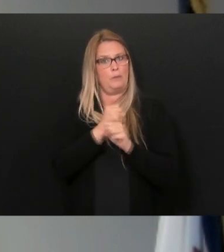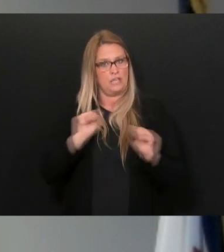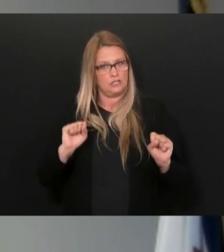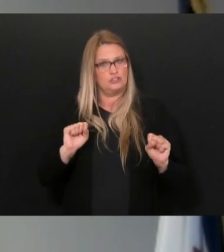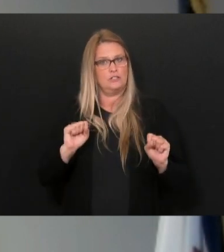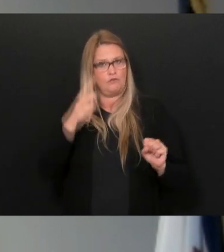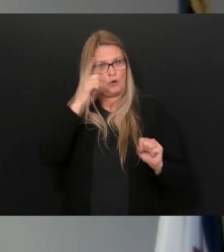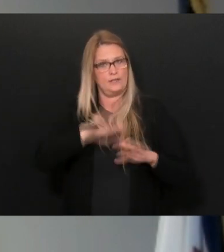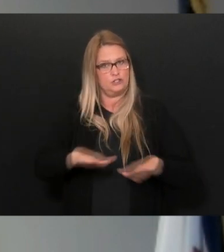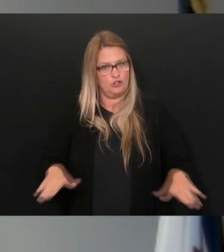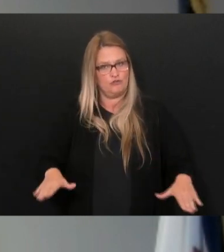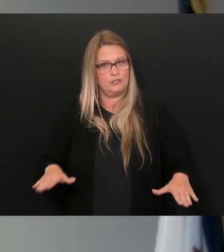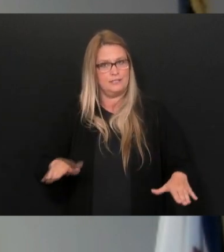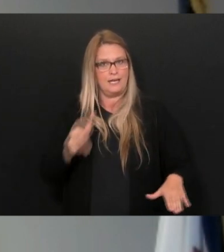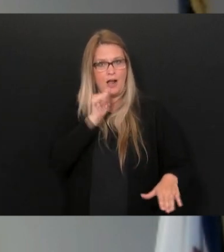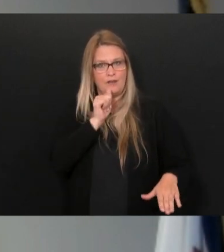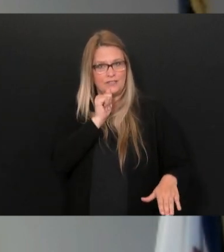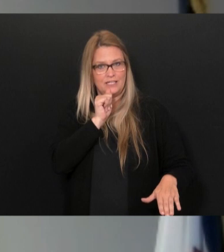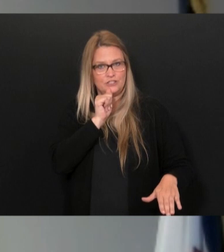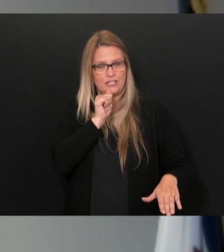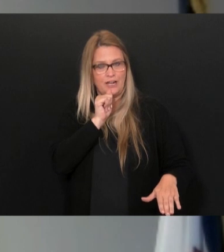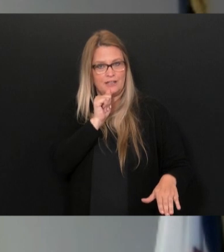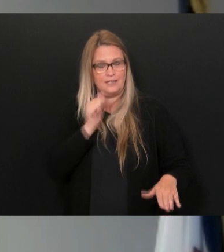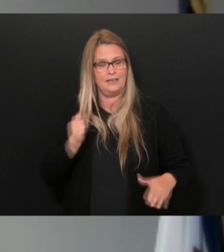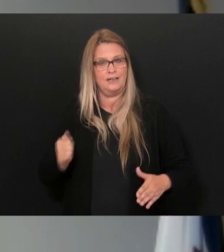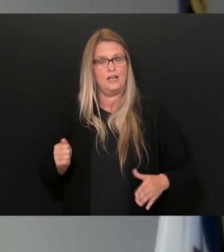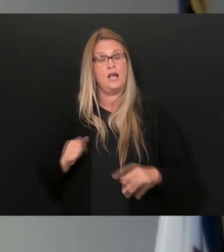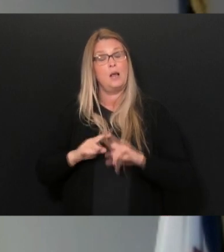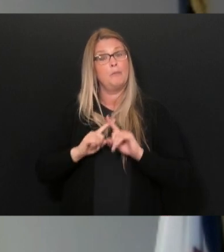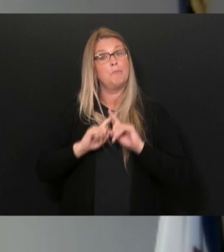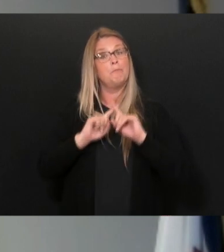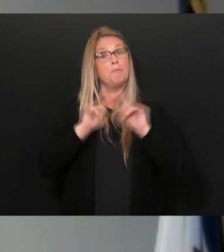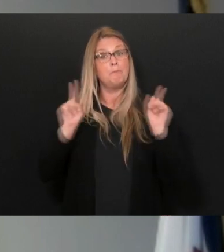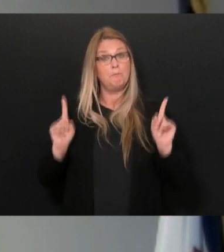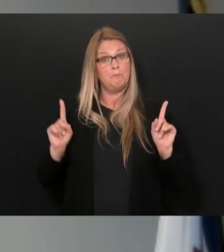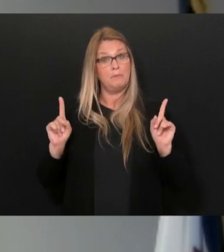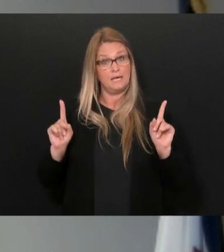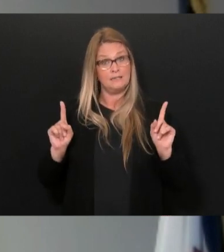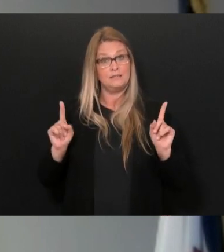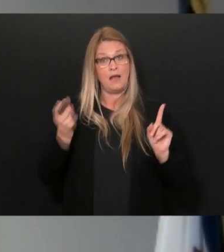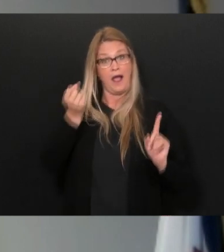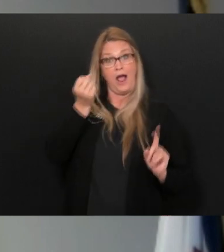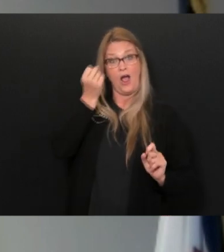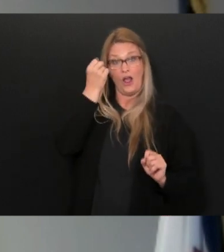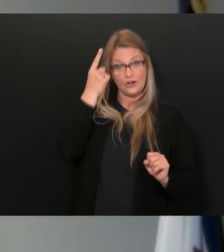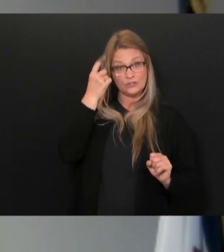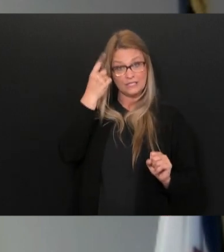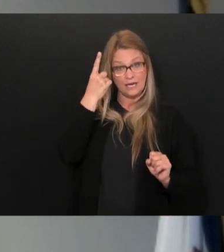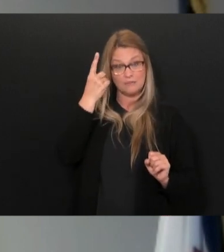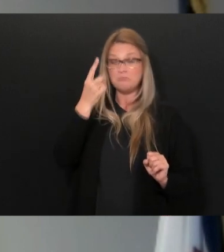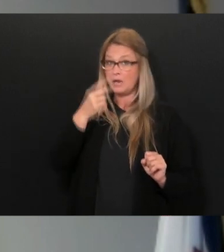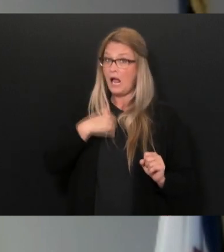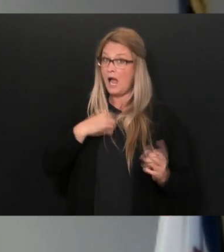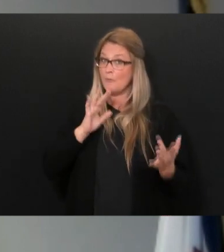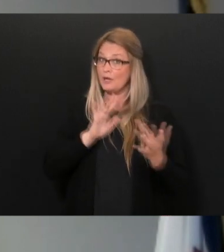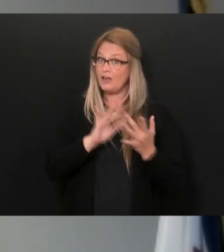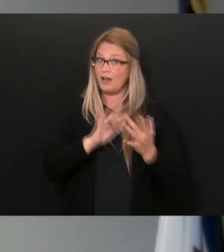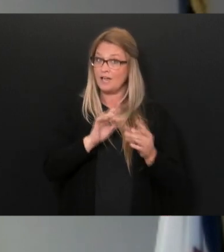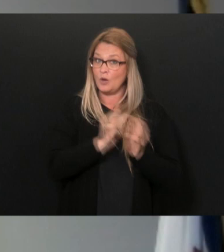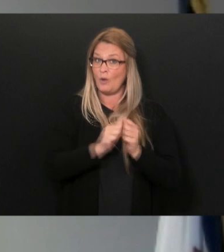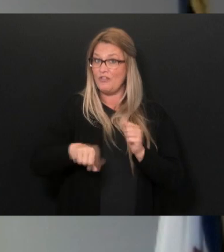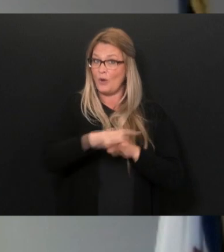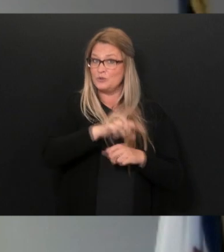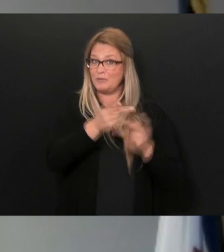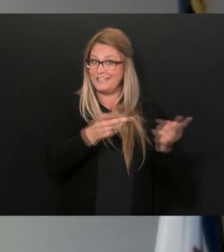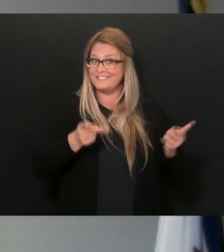our children and the confidentiality of our children. But please understand that we are in contact with those facilities. We know